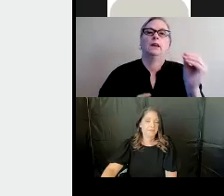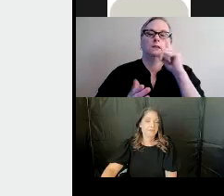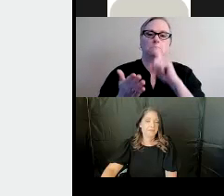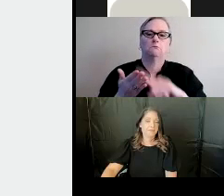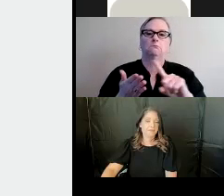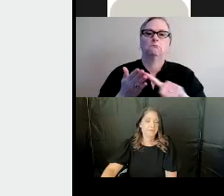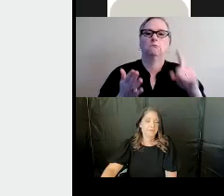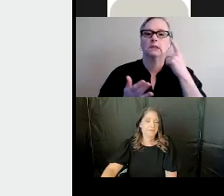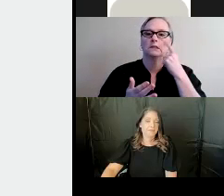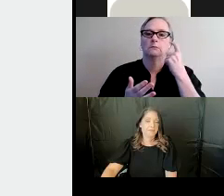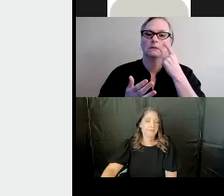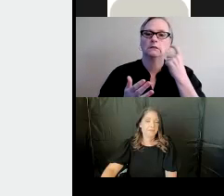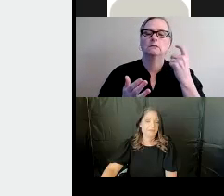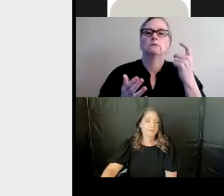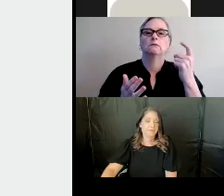criminal offenses.